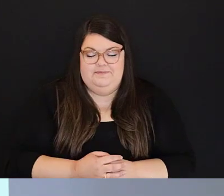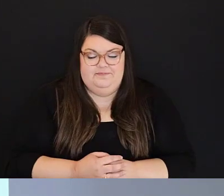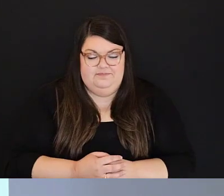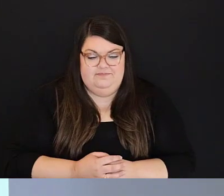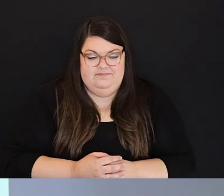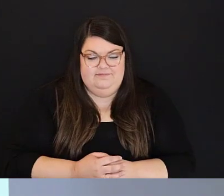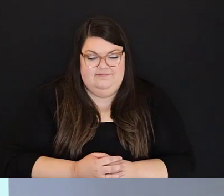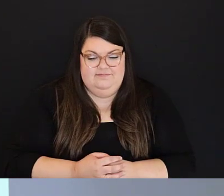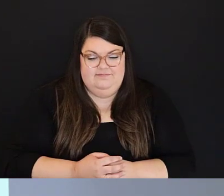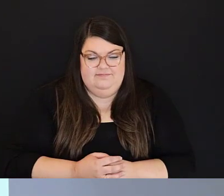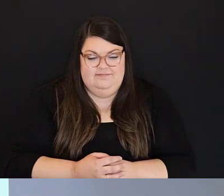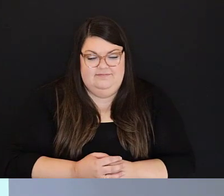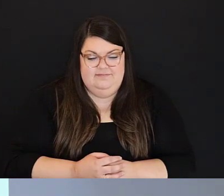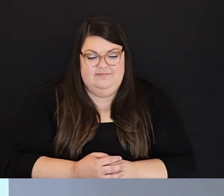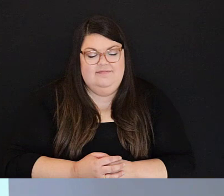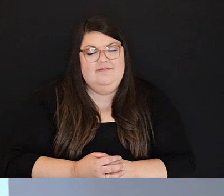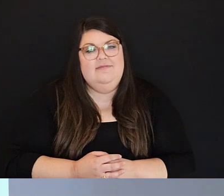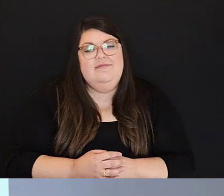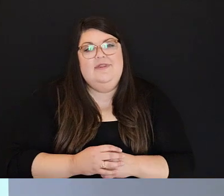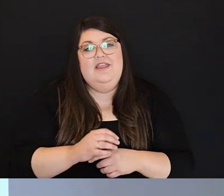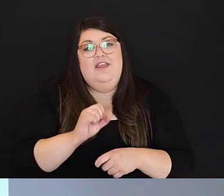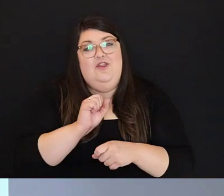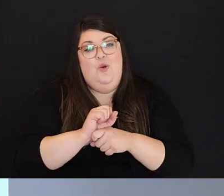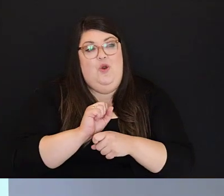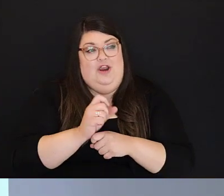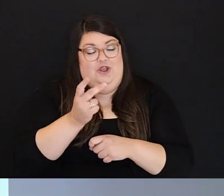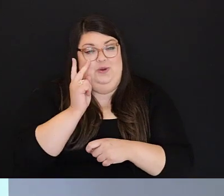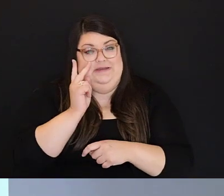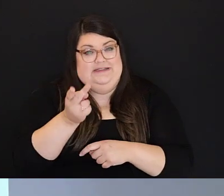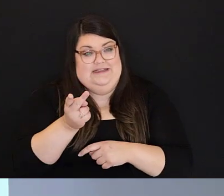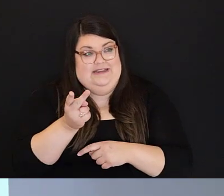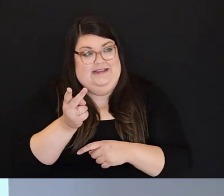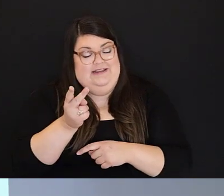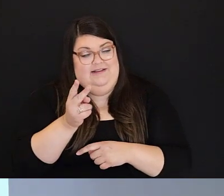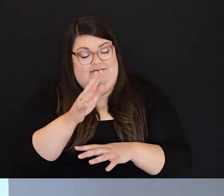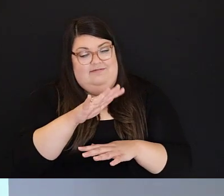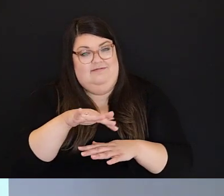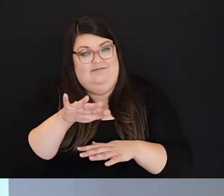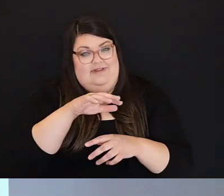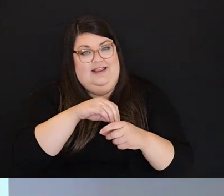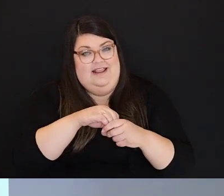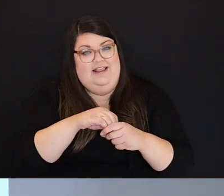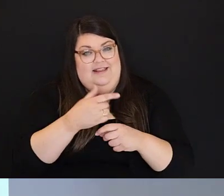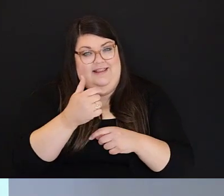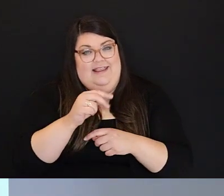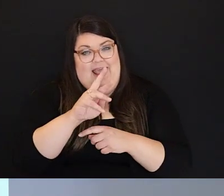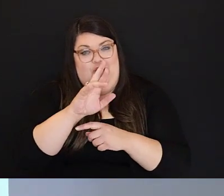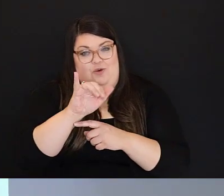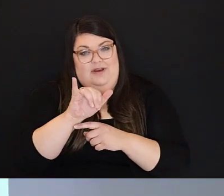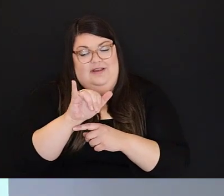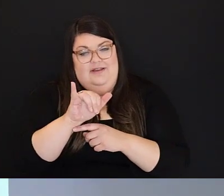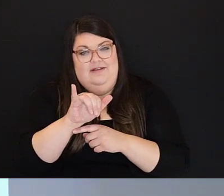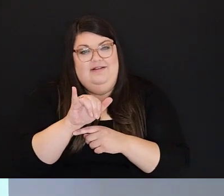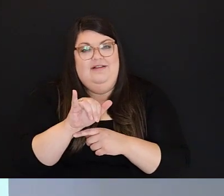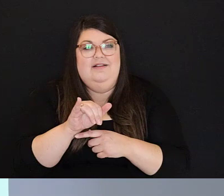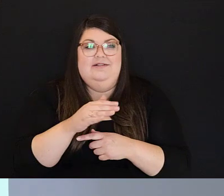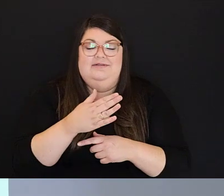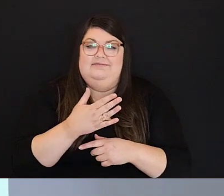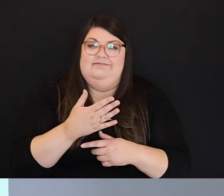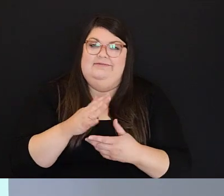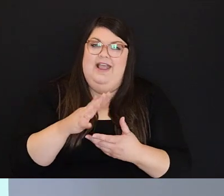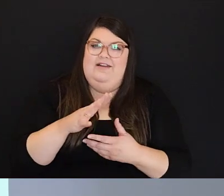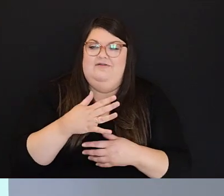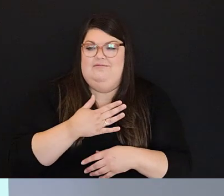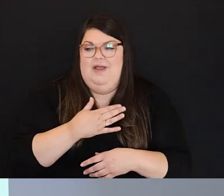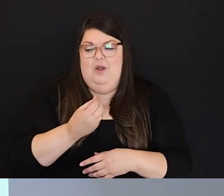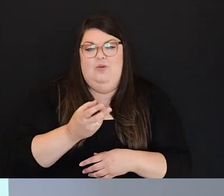I think the work that you see in the gallery in many ways has been my own